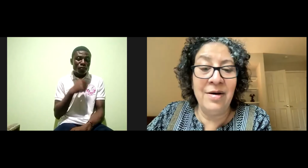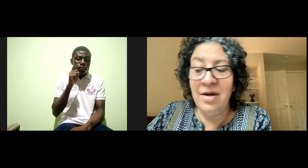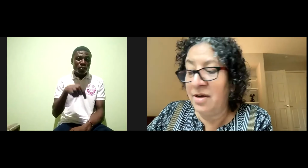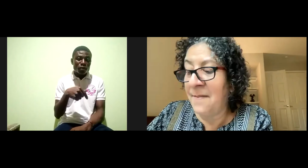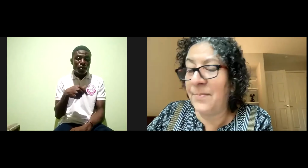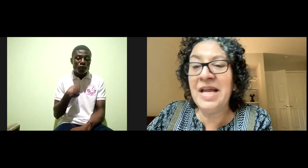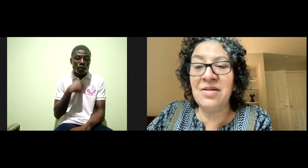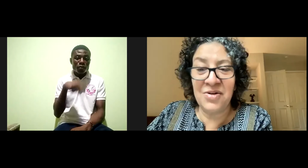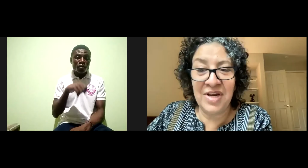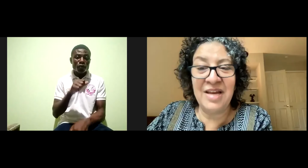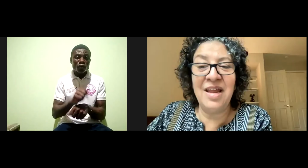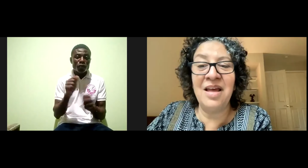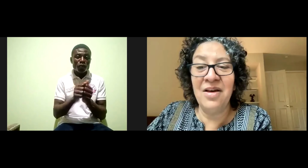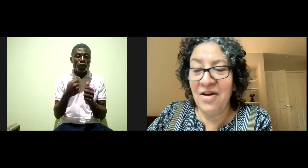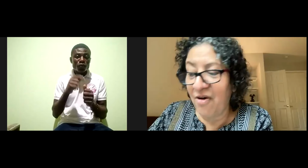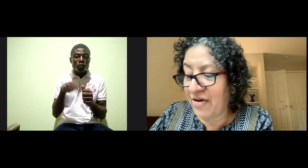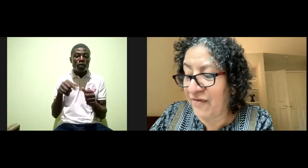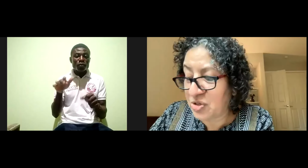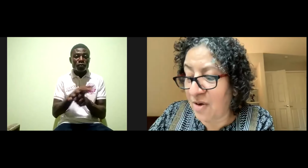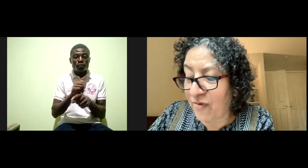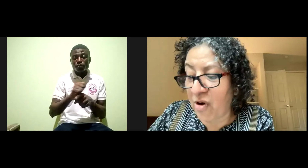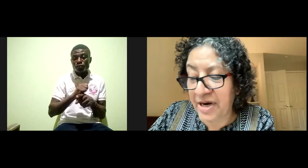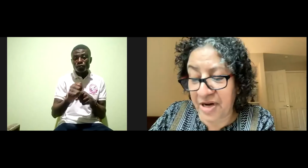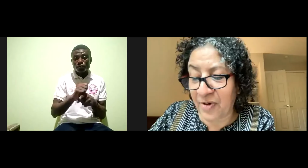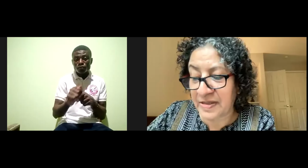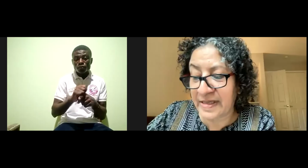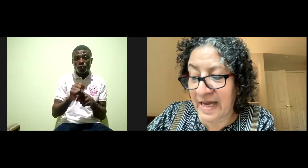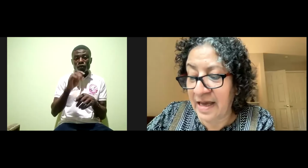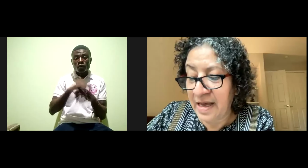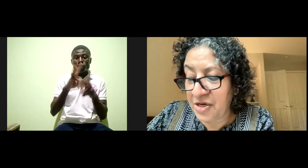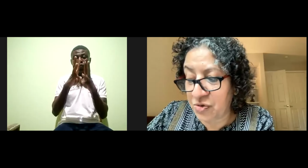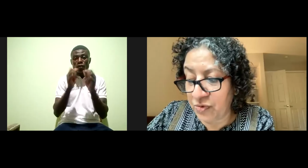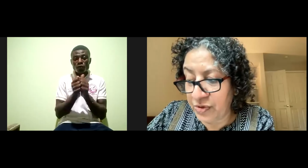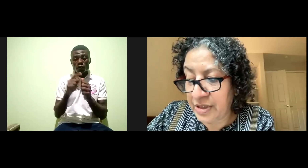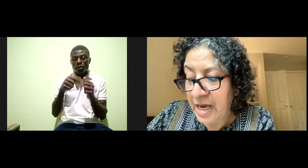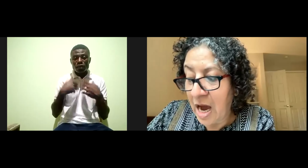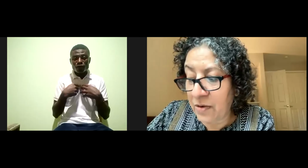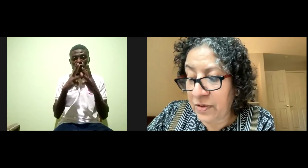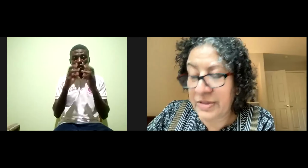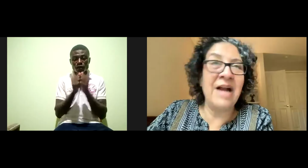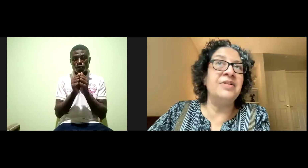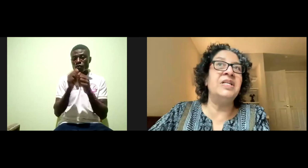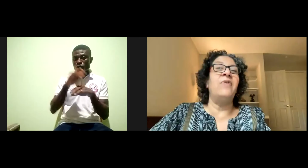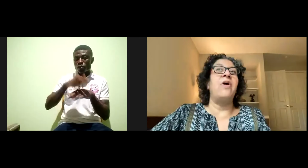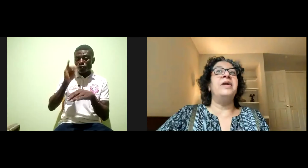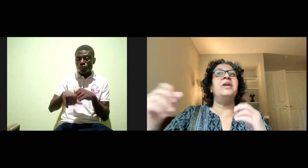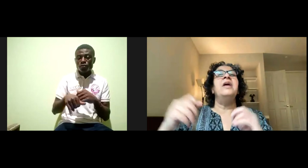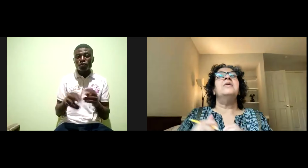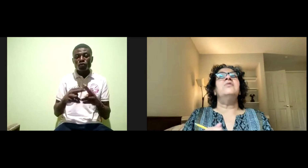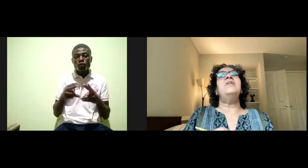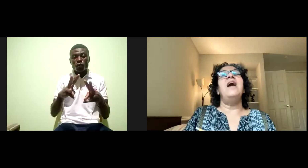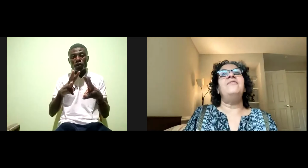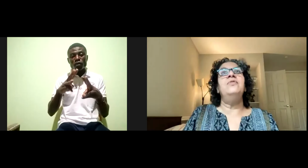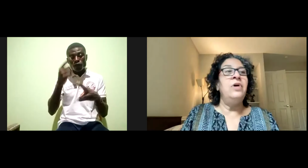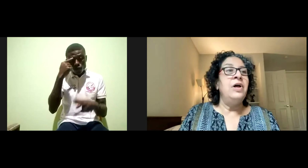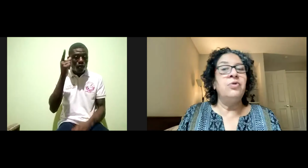a complete training or a workshop for auditory processing issues, how strategies for auditory.